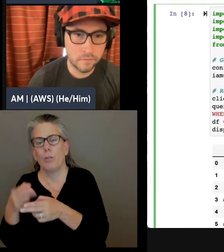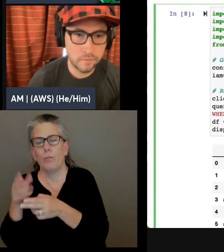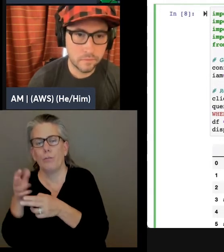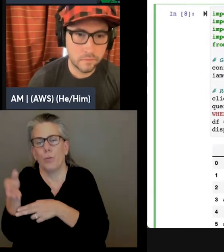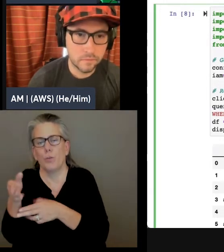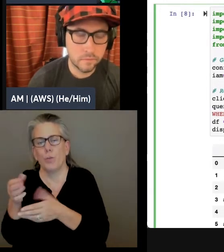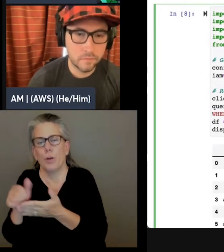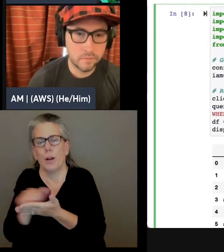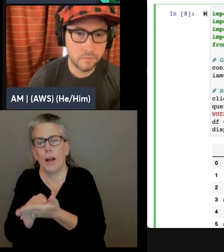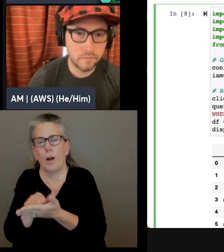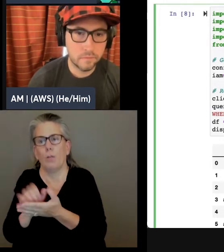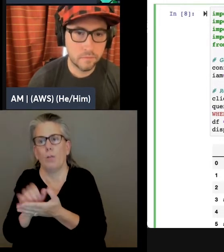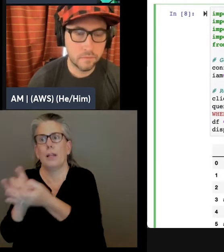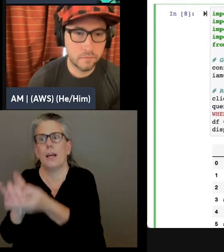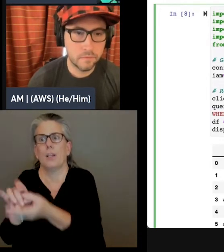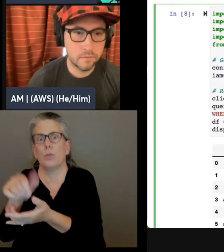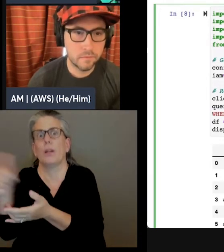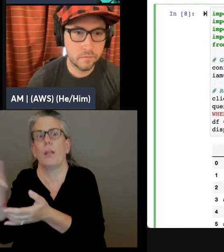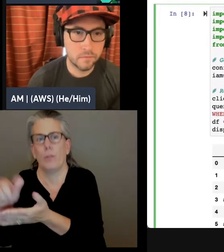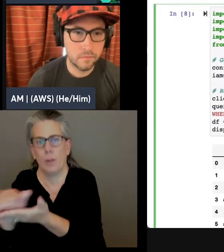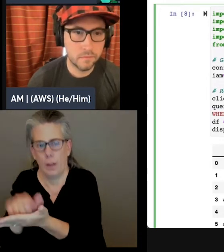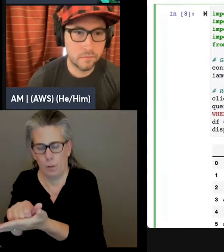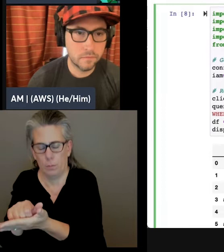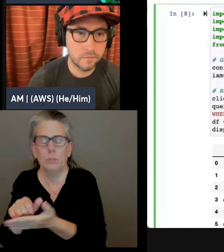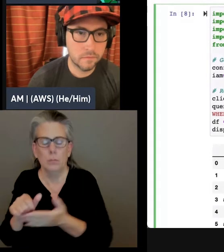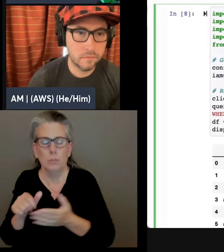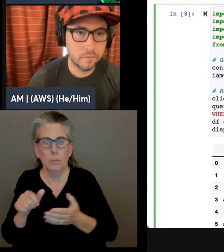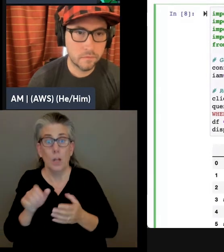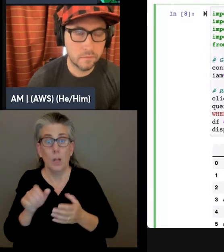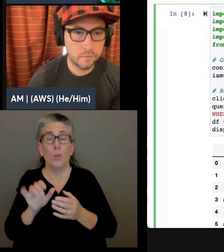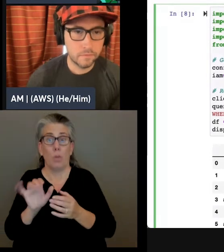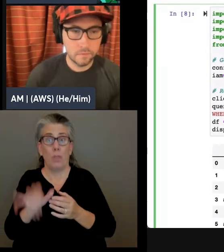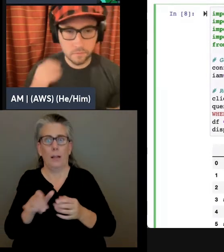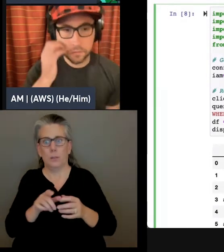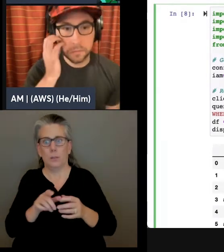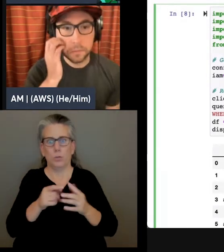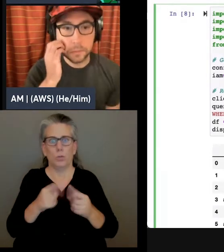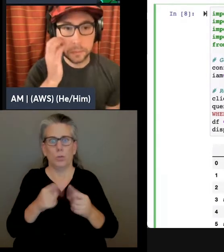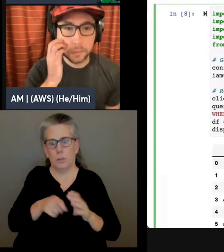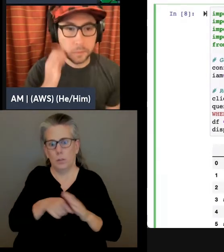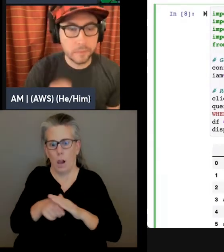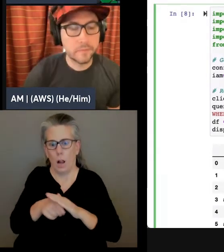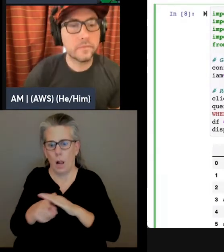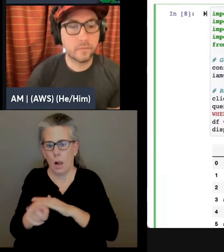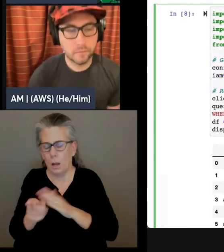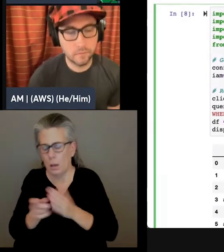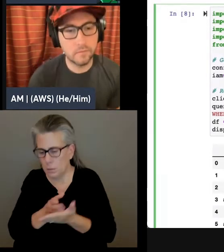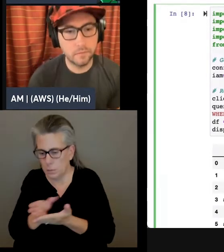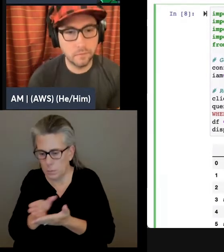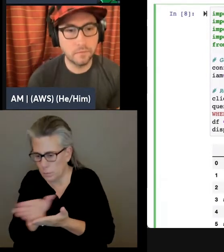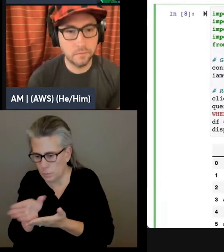case, I'm basically wanting to find those features that basically share